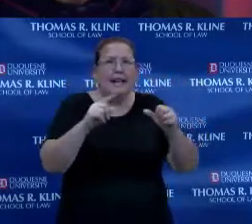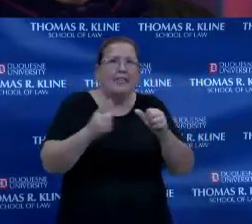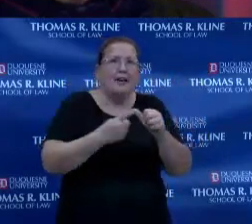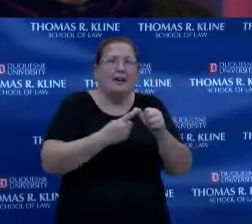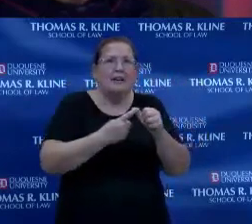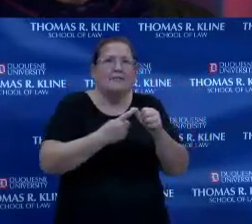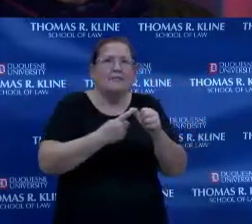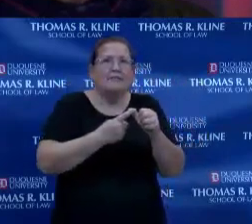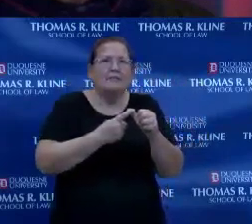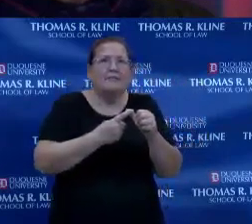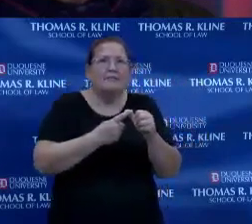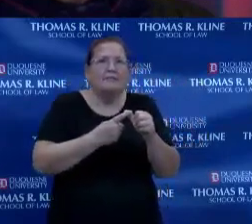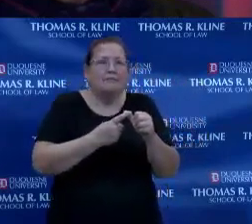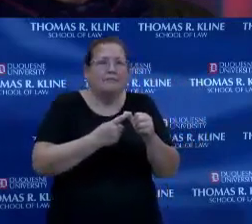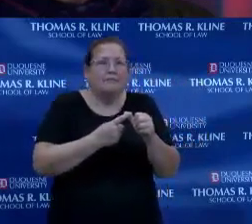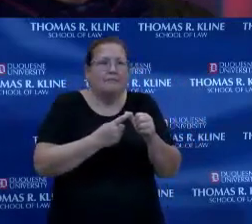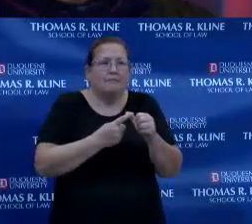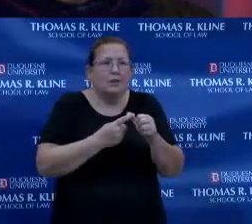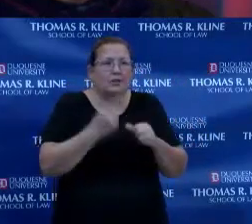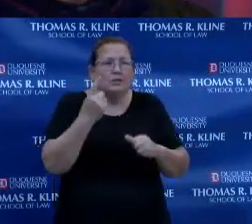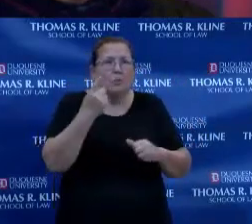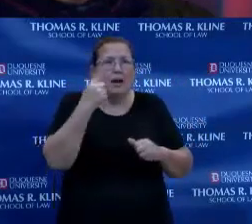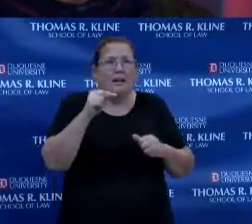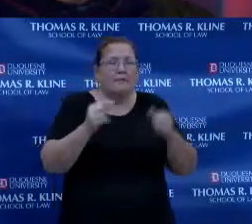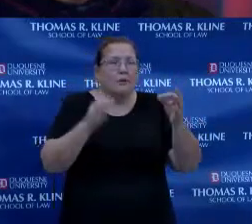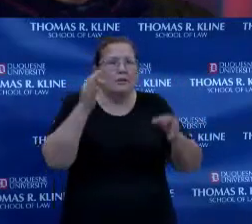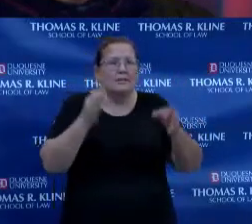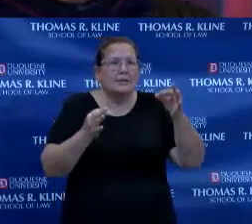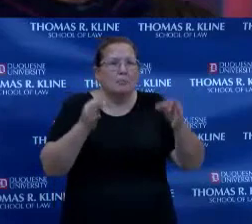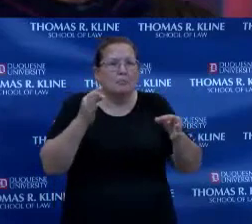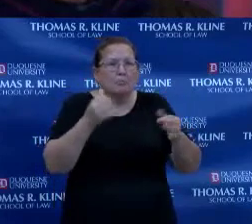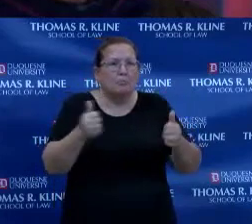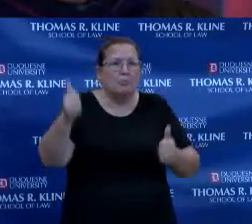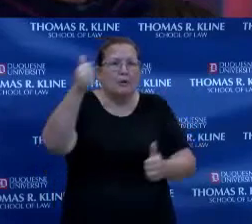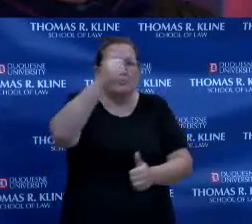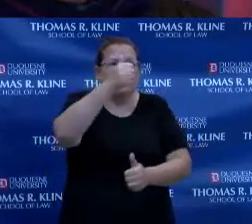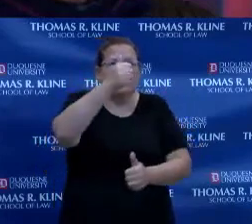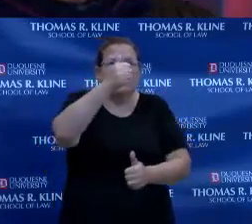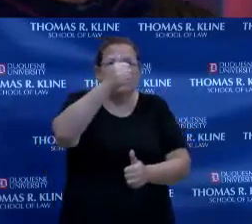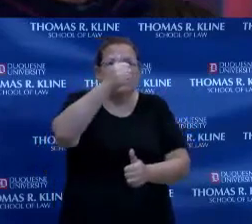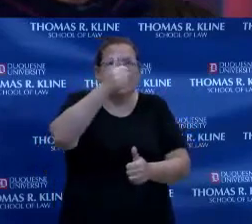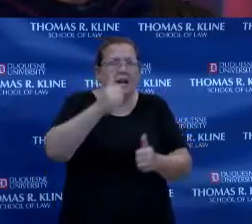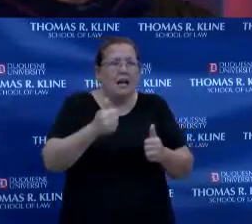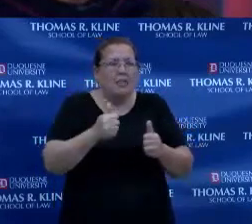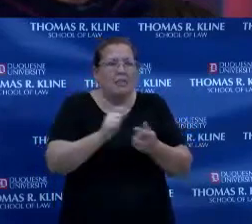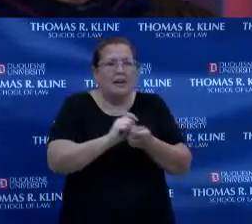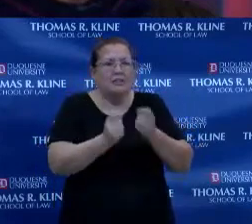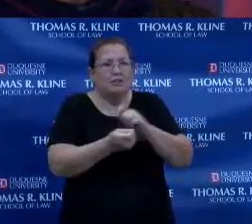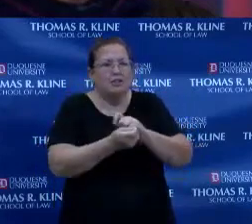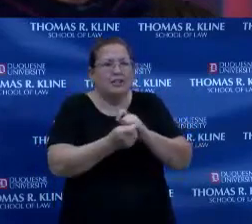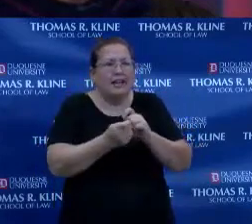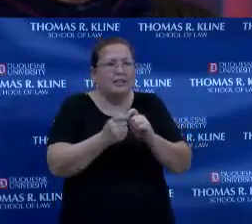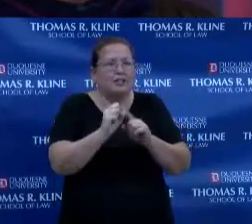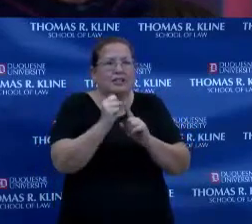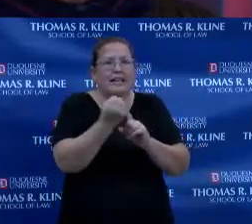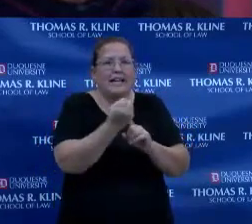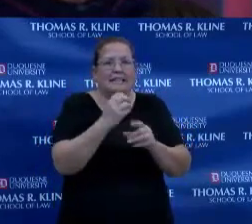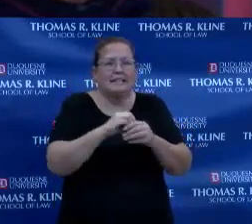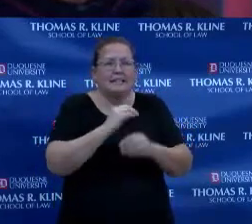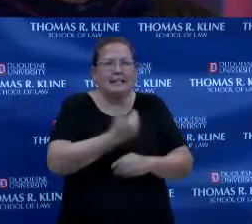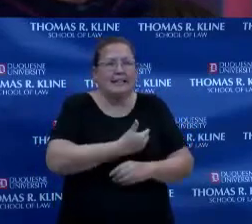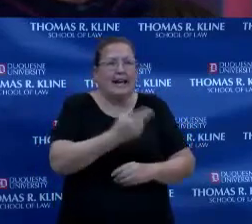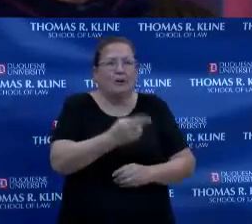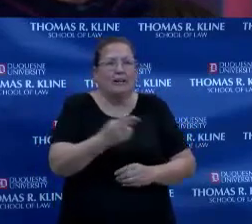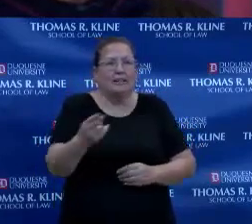African-American female Supreme Court justice, and the overturning of landmark cases in our US history. Moments